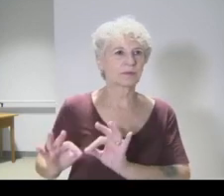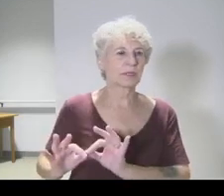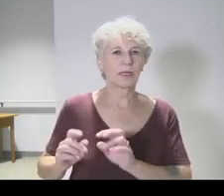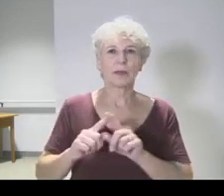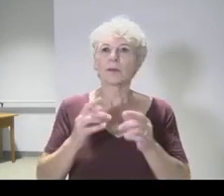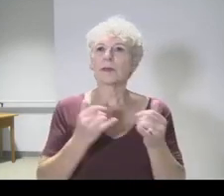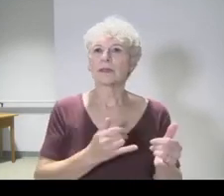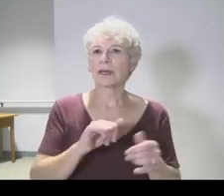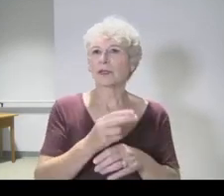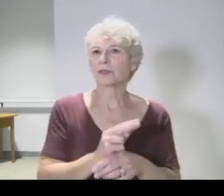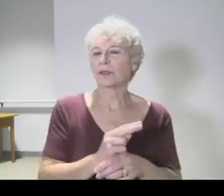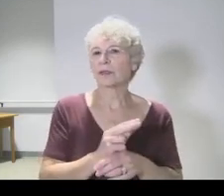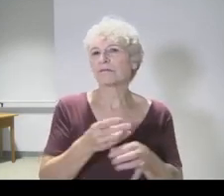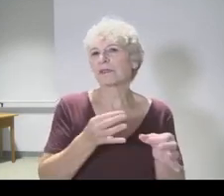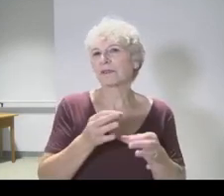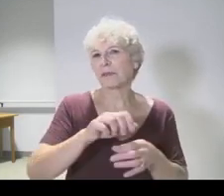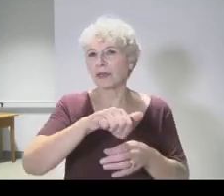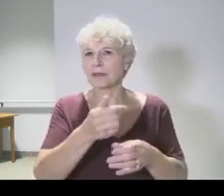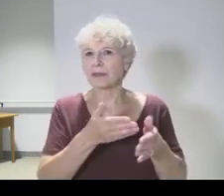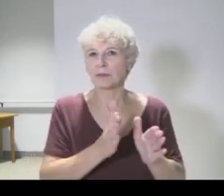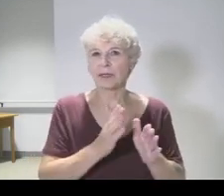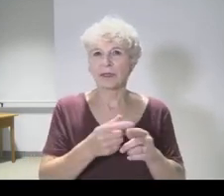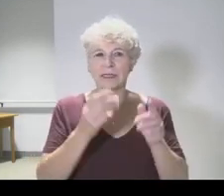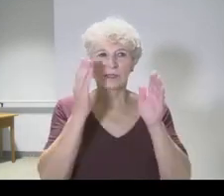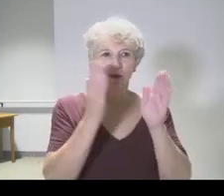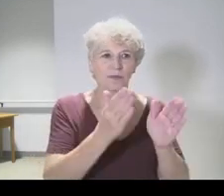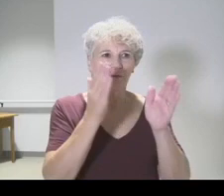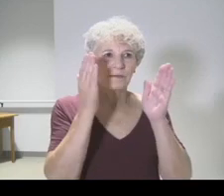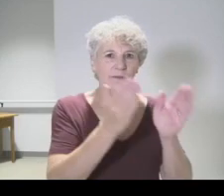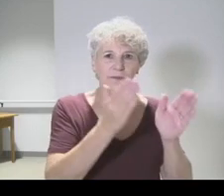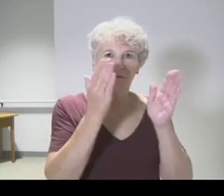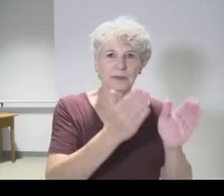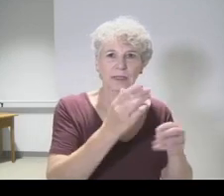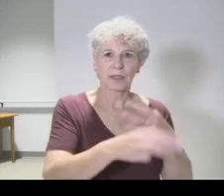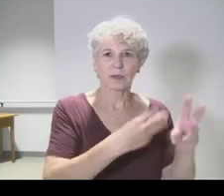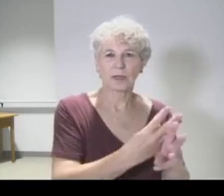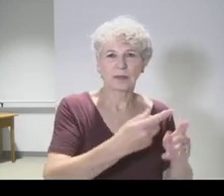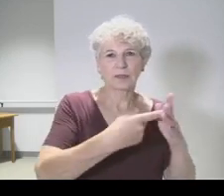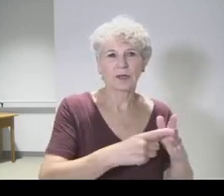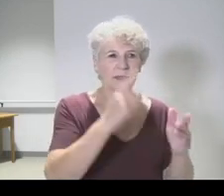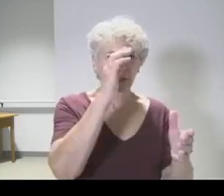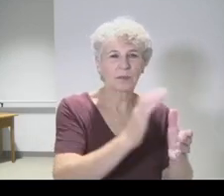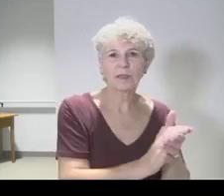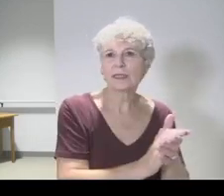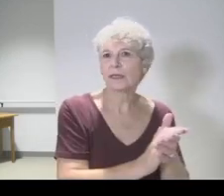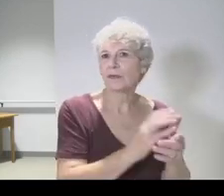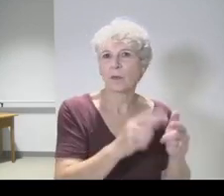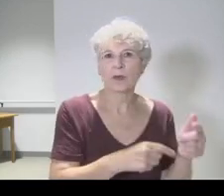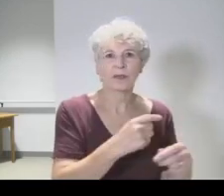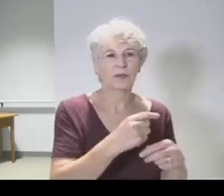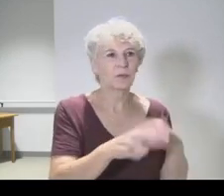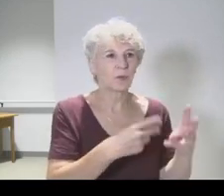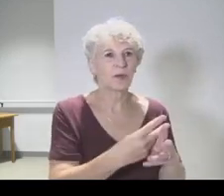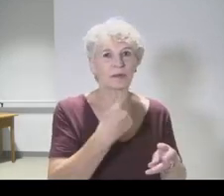is describing another way. When we get so fixated on the world, we start to believe what the world tells us is